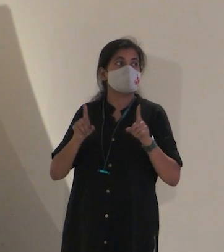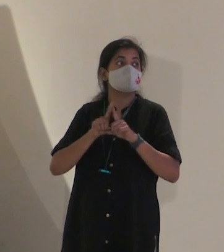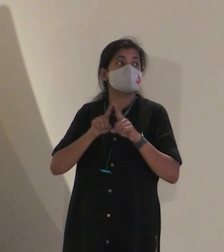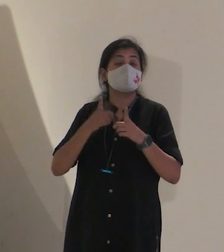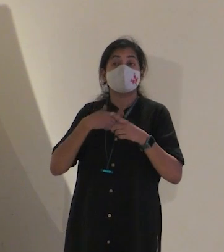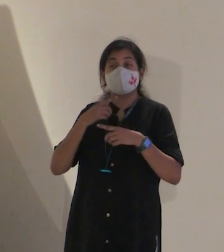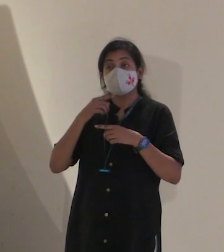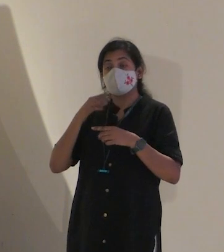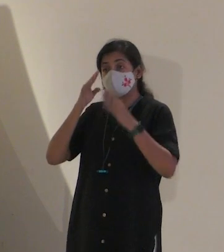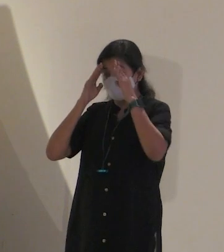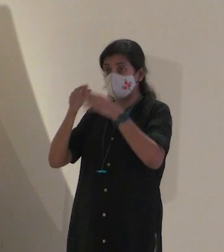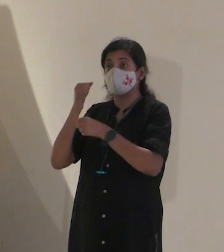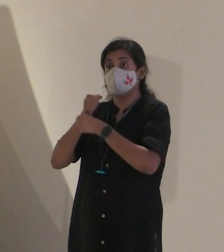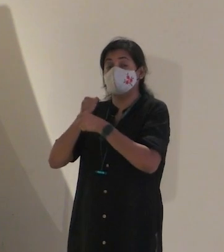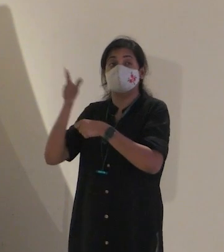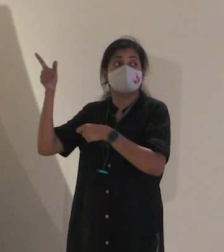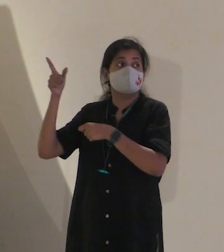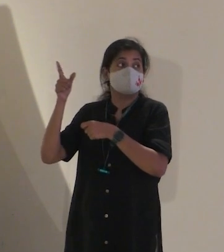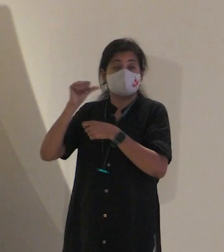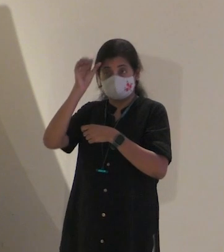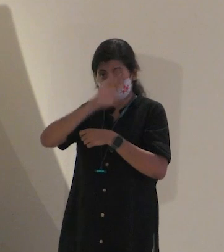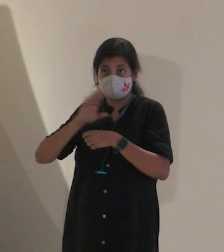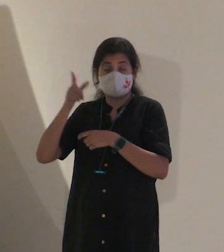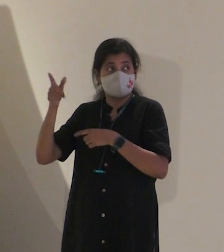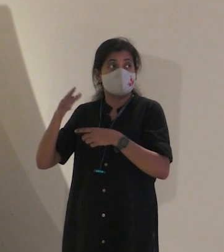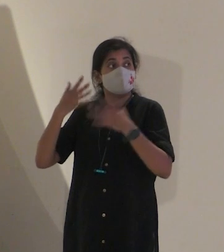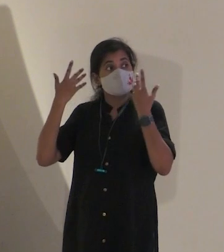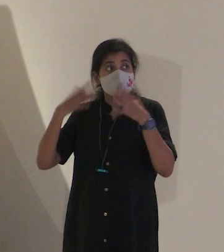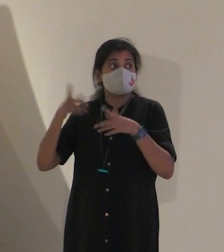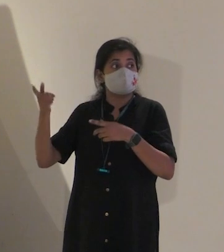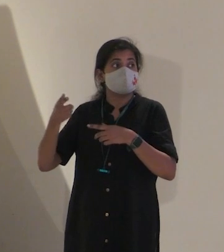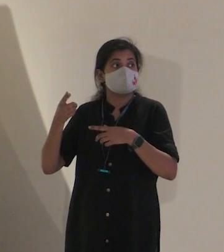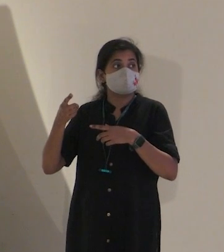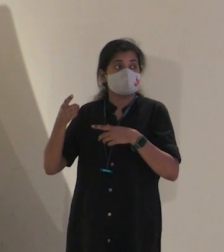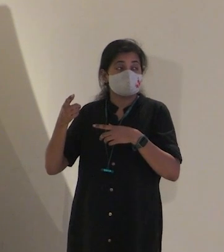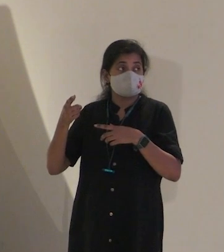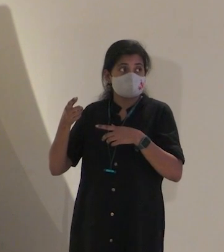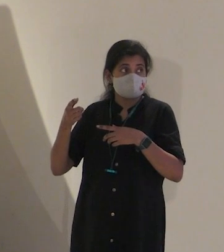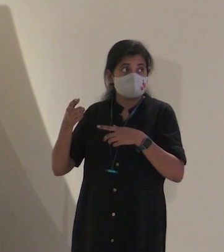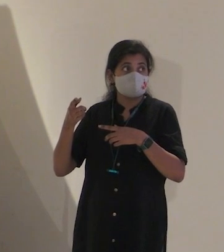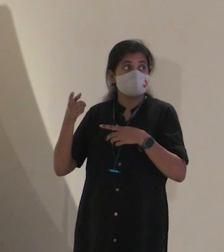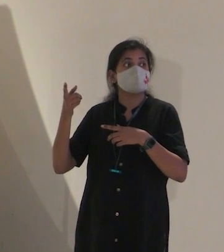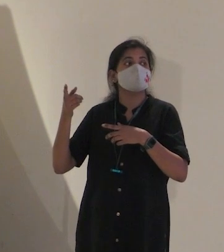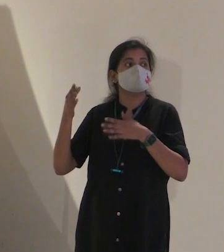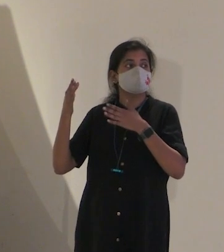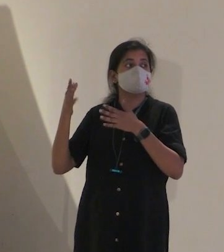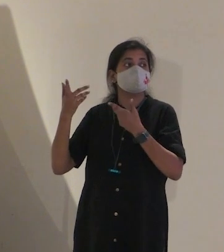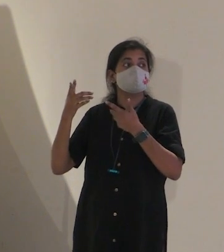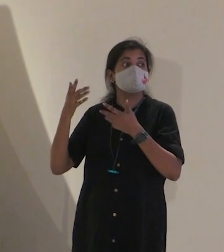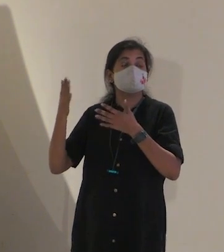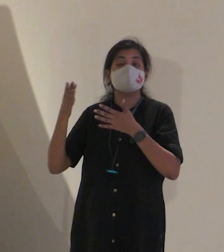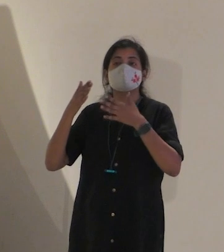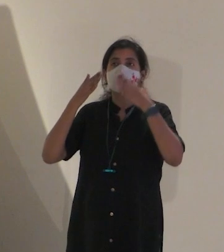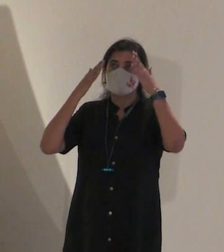India always be ready with its, you know, with its singular didactic